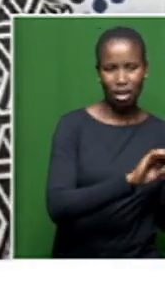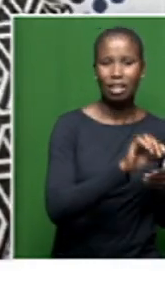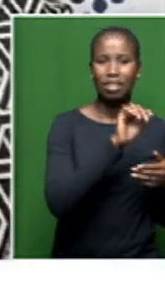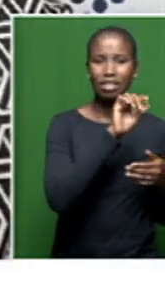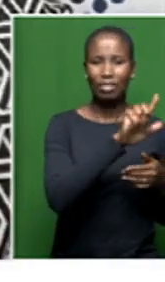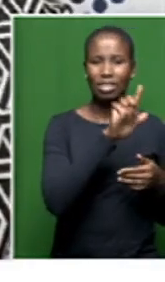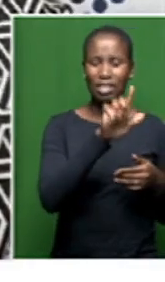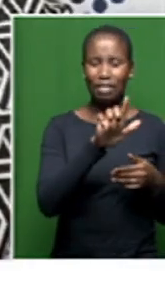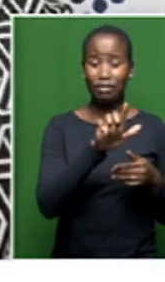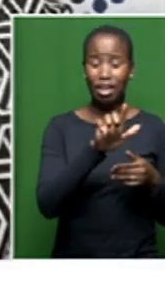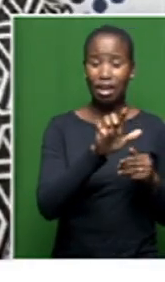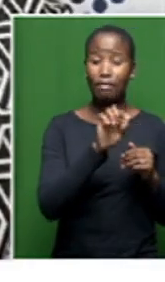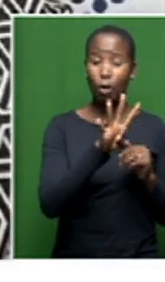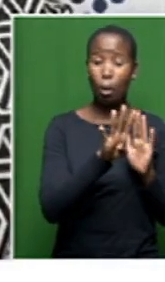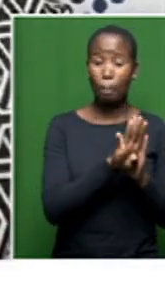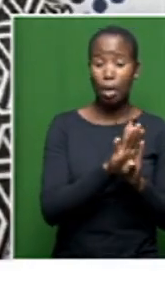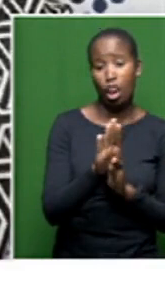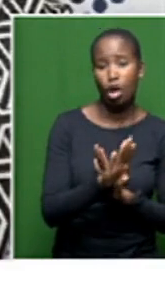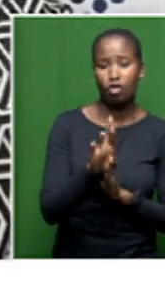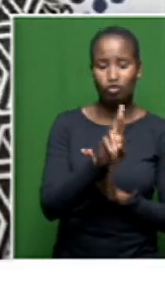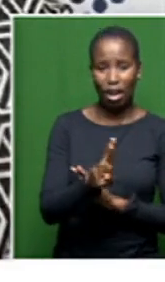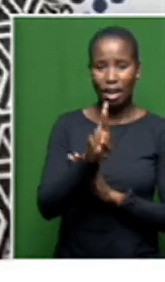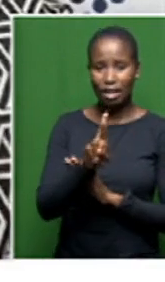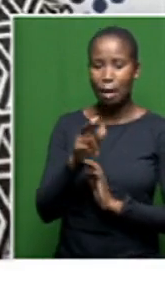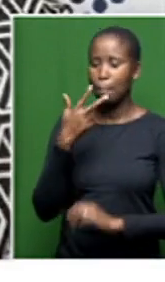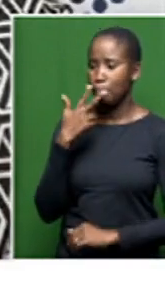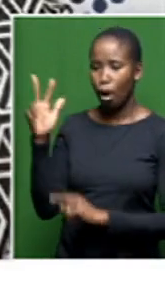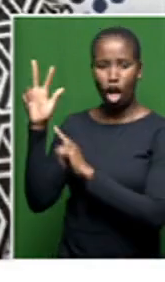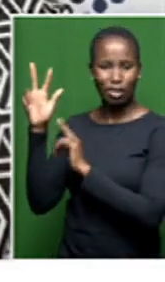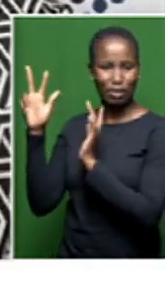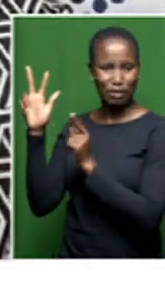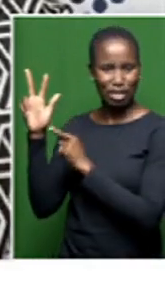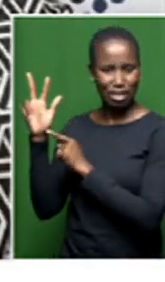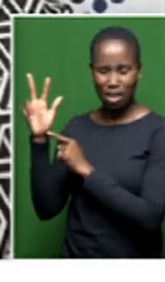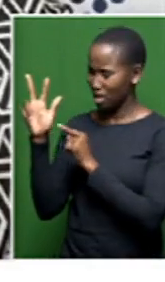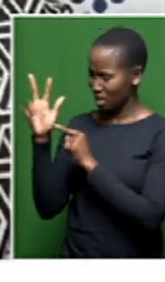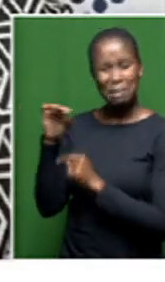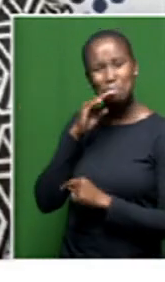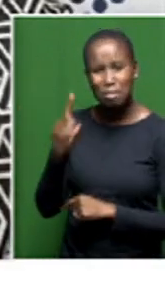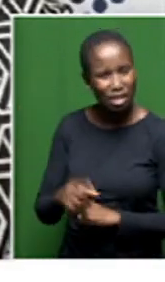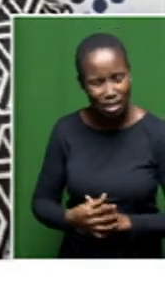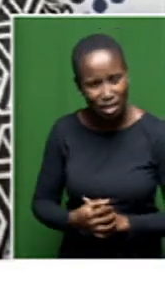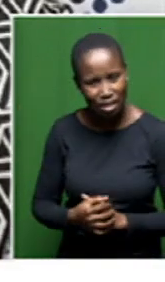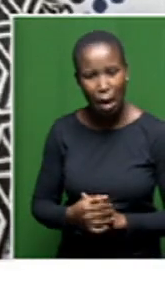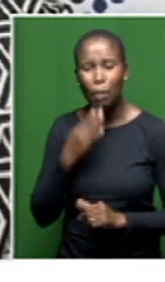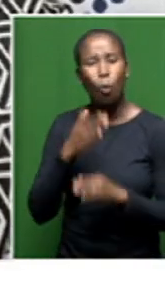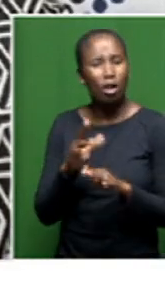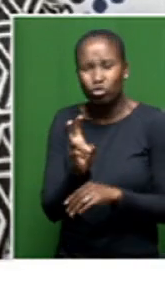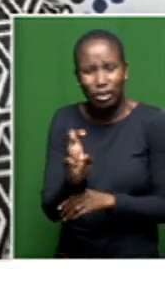of pledges that were made at the third investment summit. So, you know, what does it actually mean? How does it